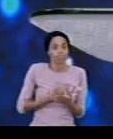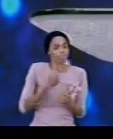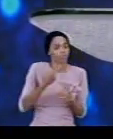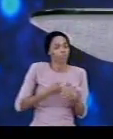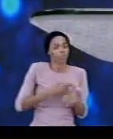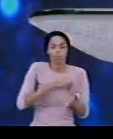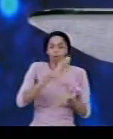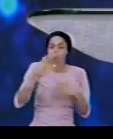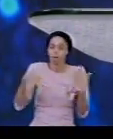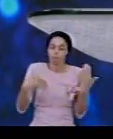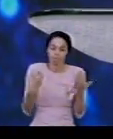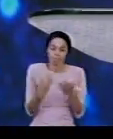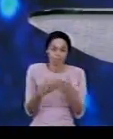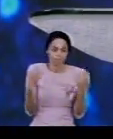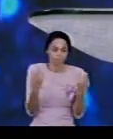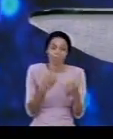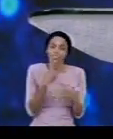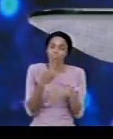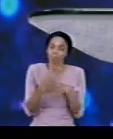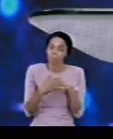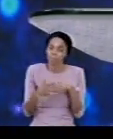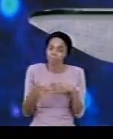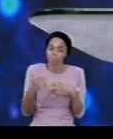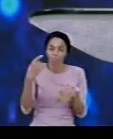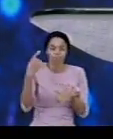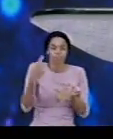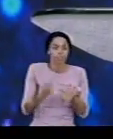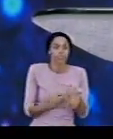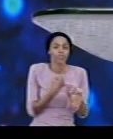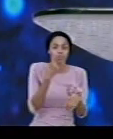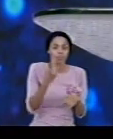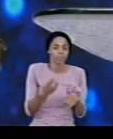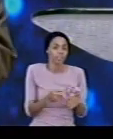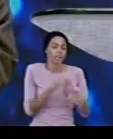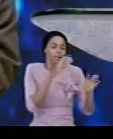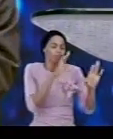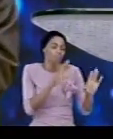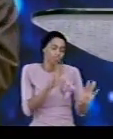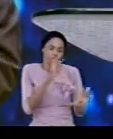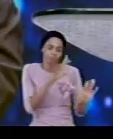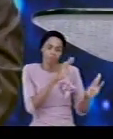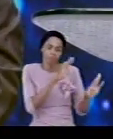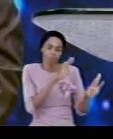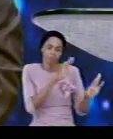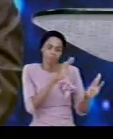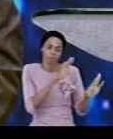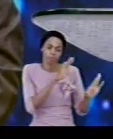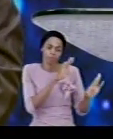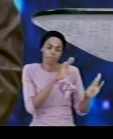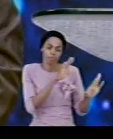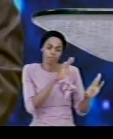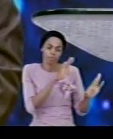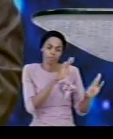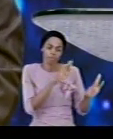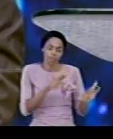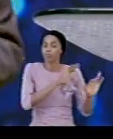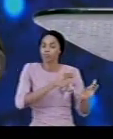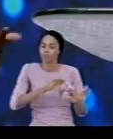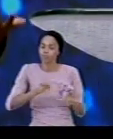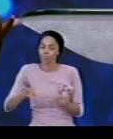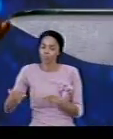sin. The blood from the river side which flowed be of sin the double